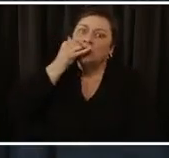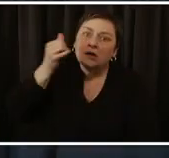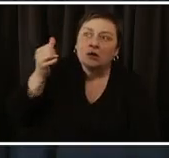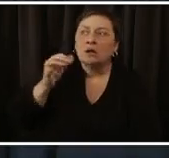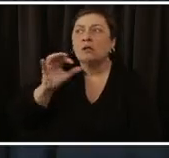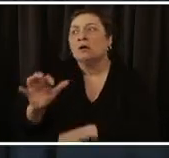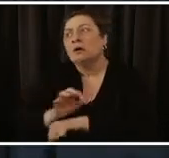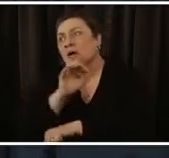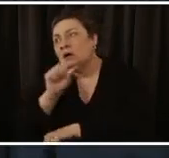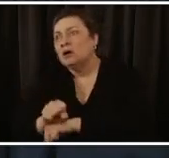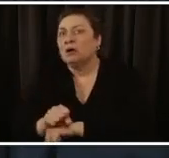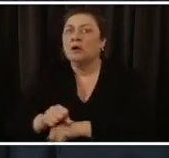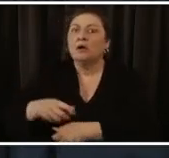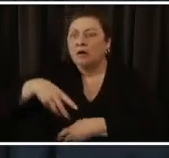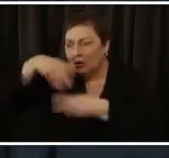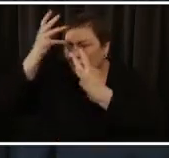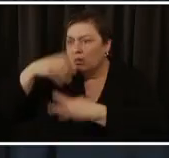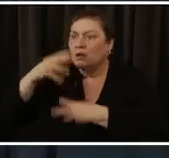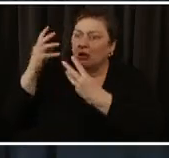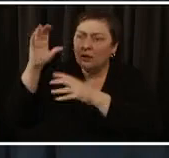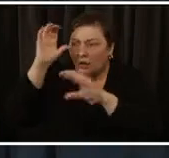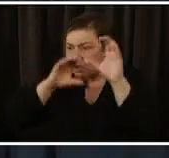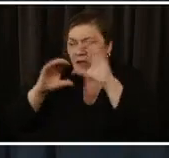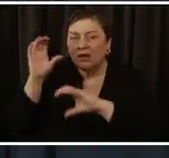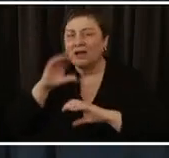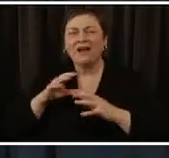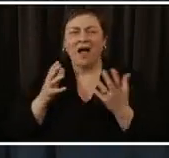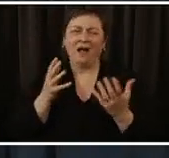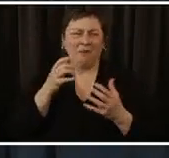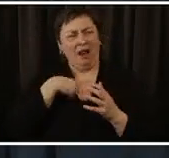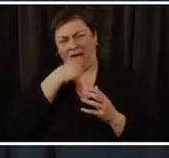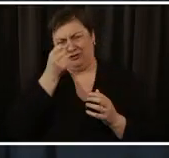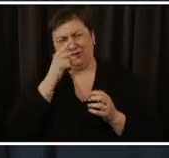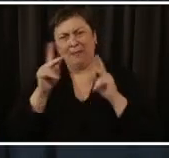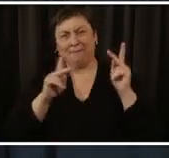get that because nobody likes to be pricked. And